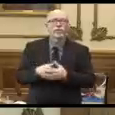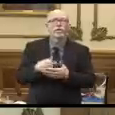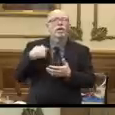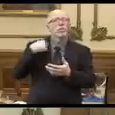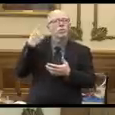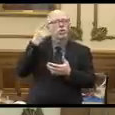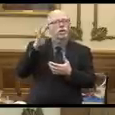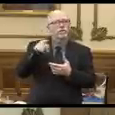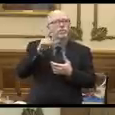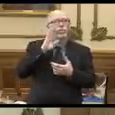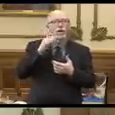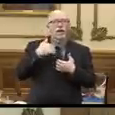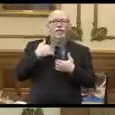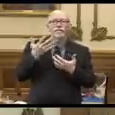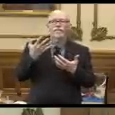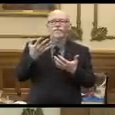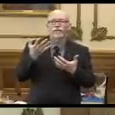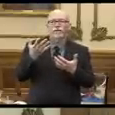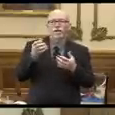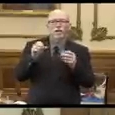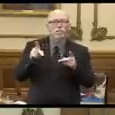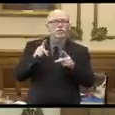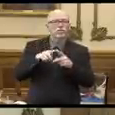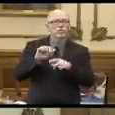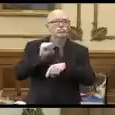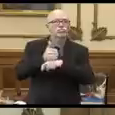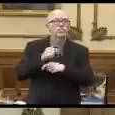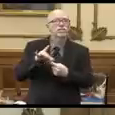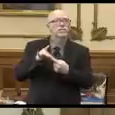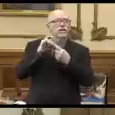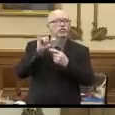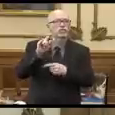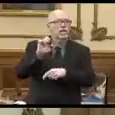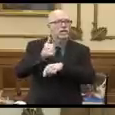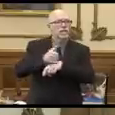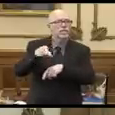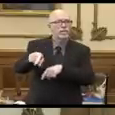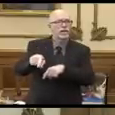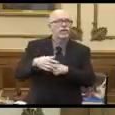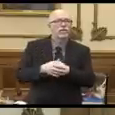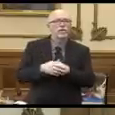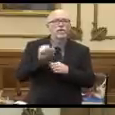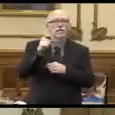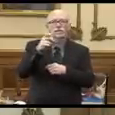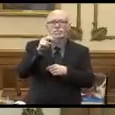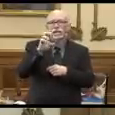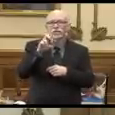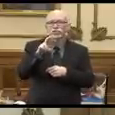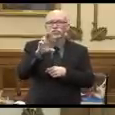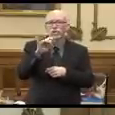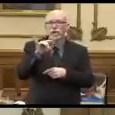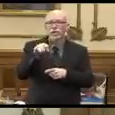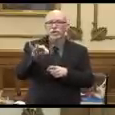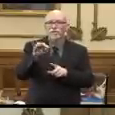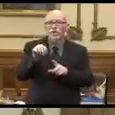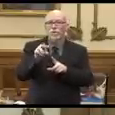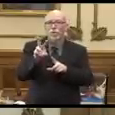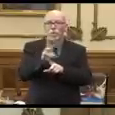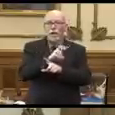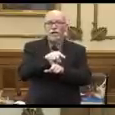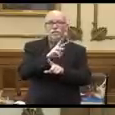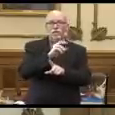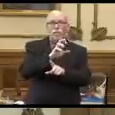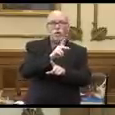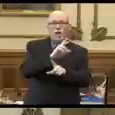if there would ever be a chance of opening a special site there. For Spencer County, if they go west, it's Warwick County,